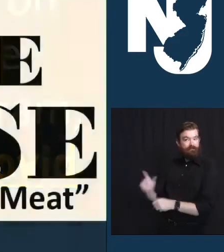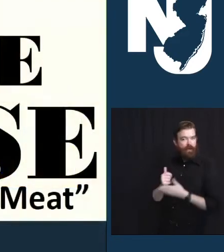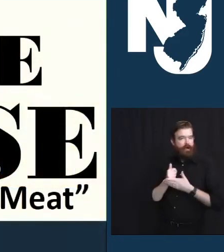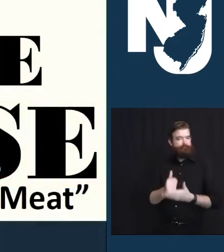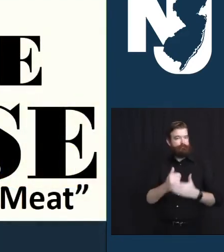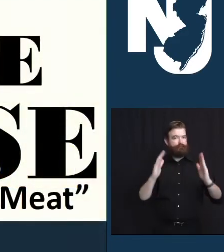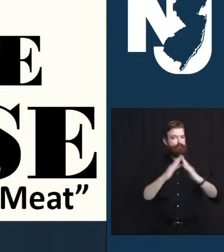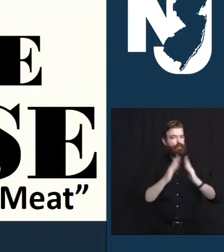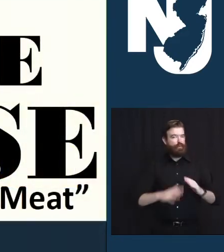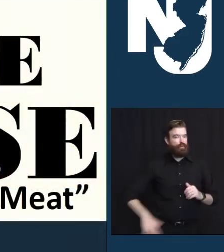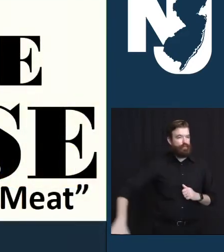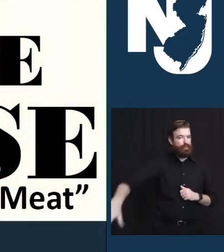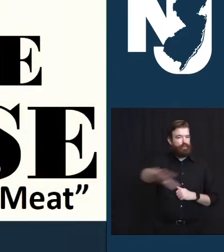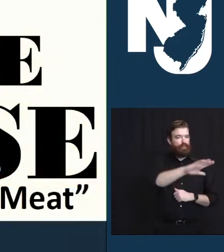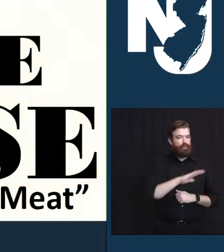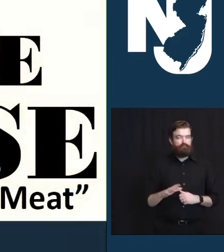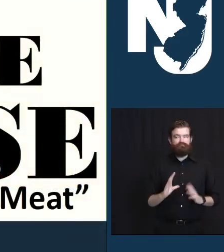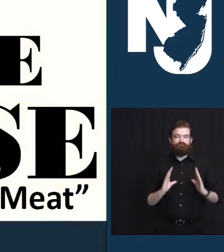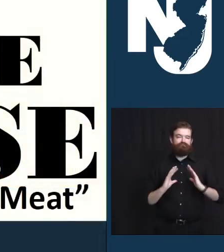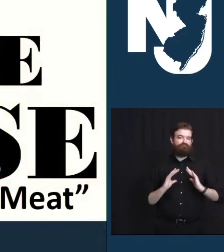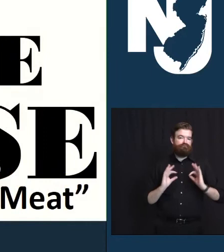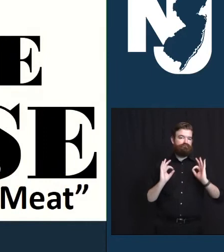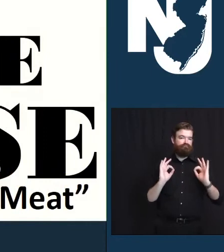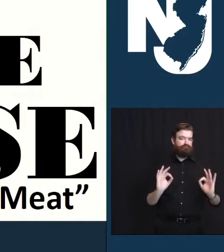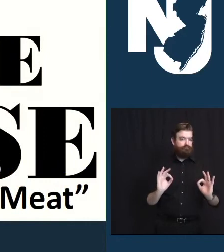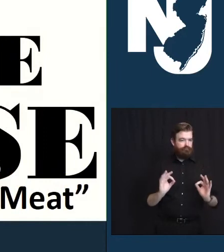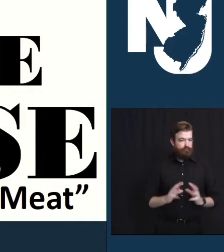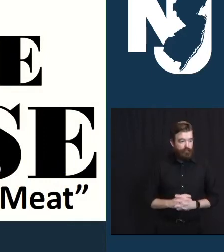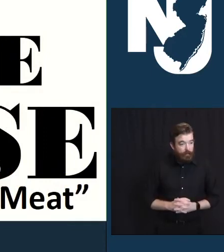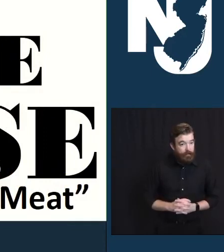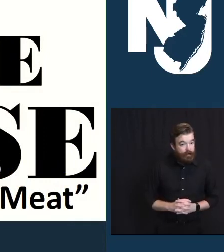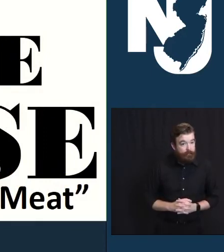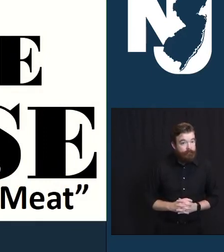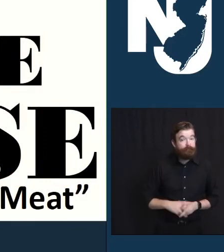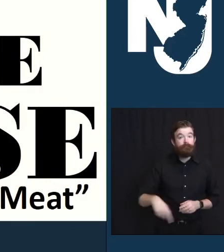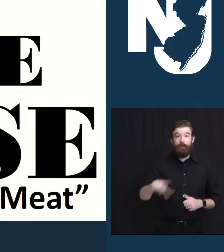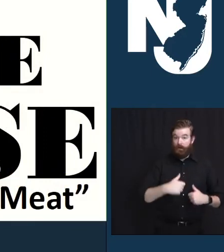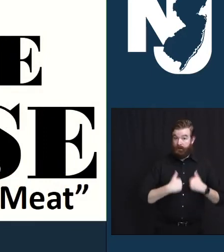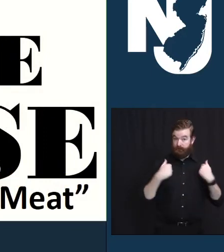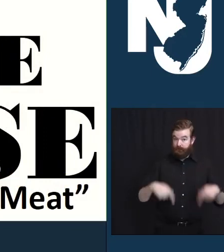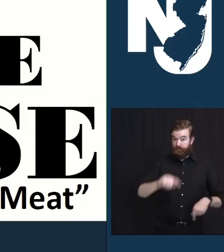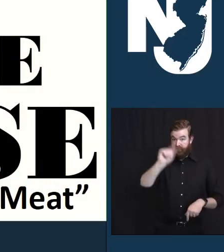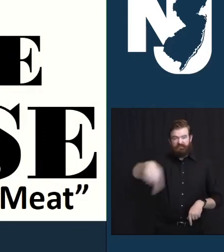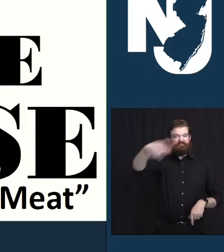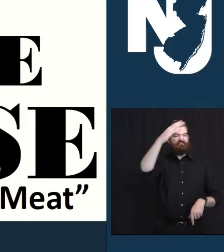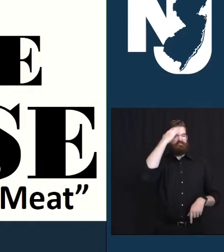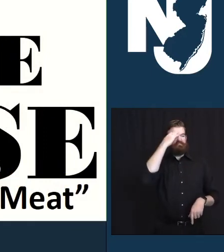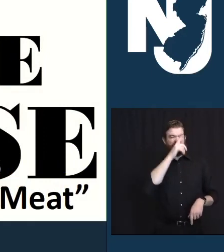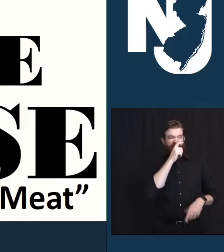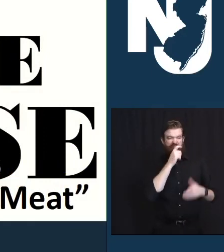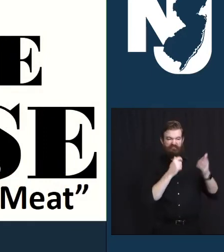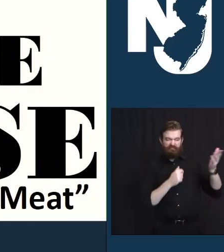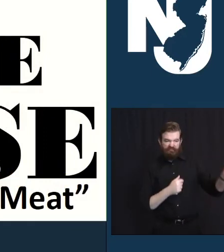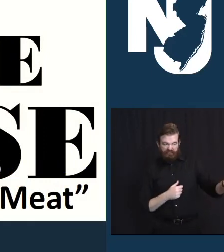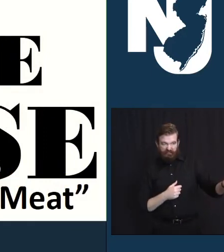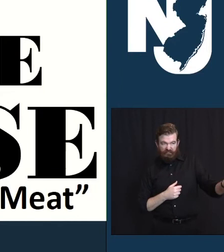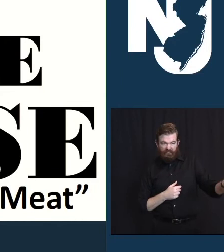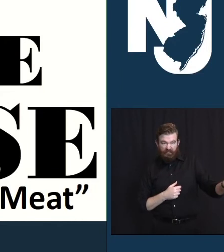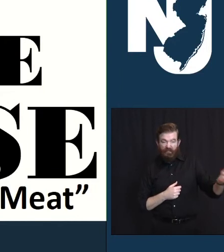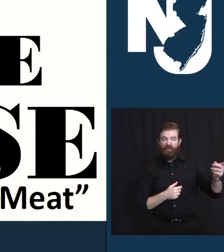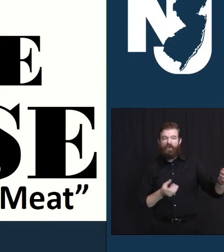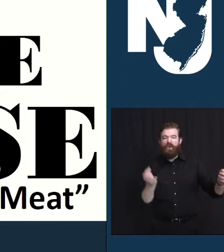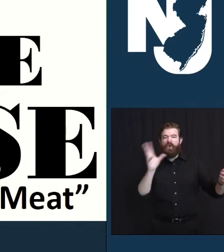speaking of which, if you live or work in Trenton, you know Maurice Hallett on the left, the man behind the 1911 Smokehouse, downtown